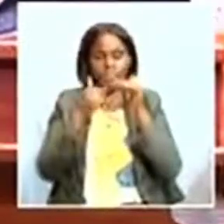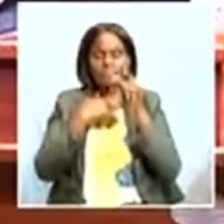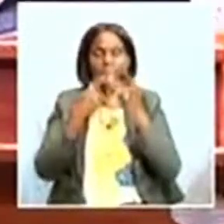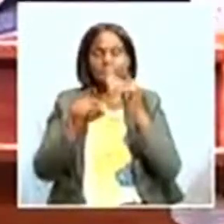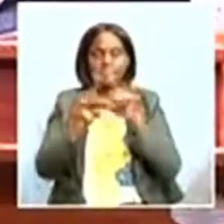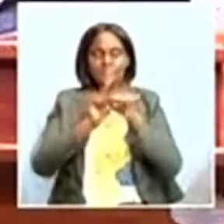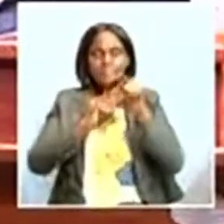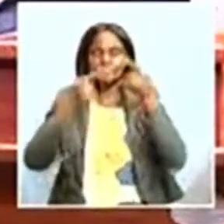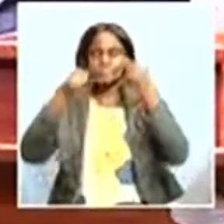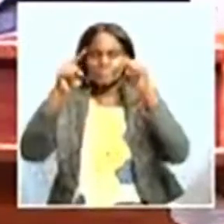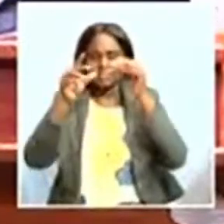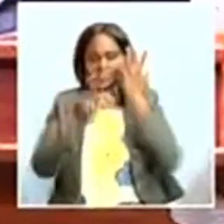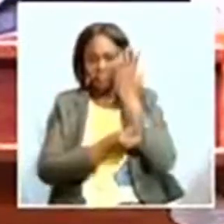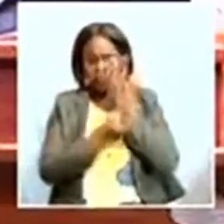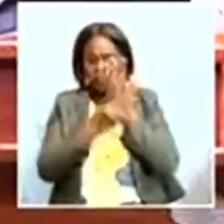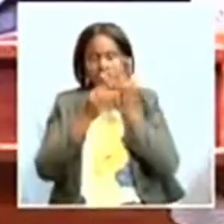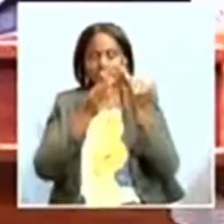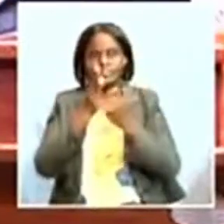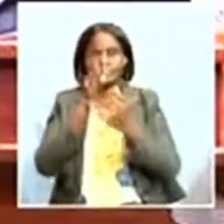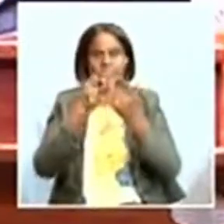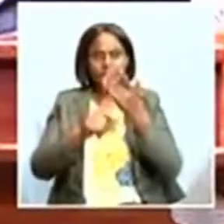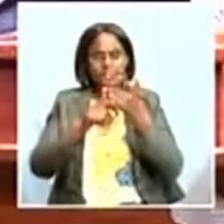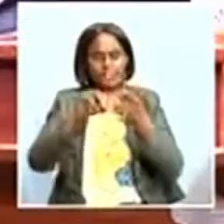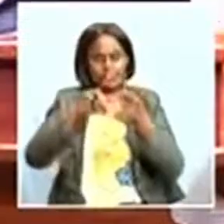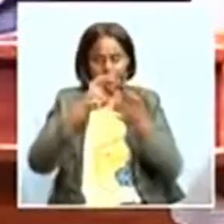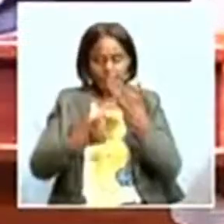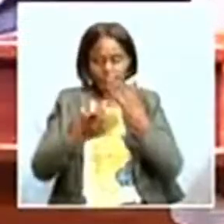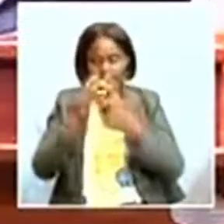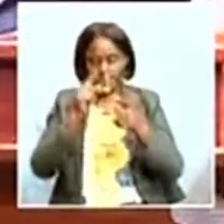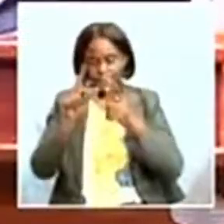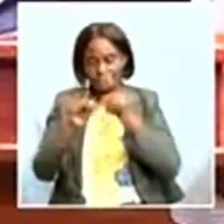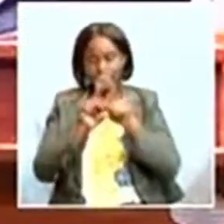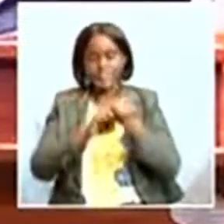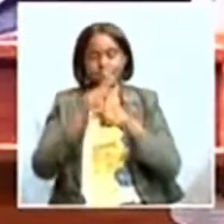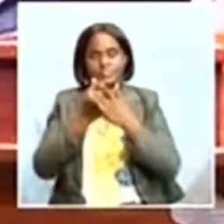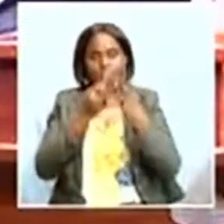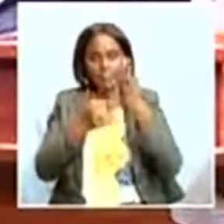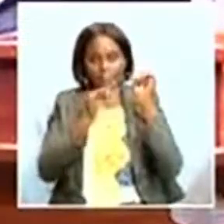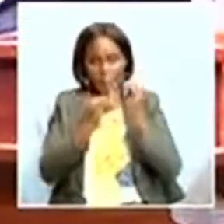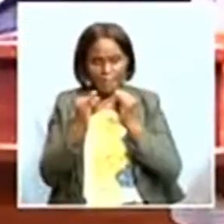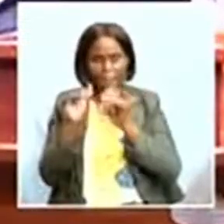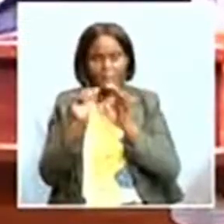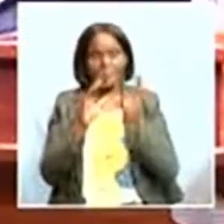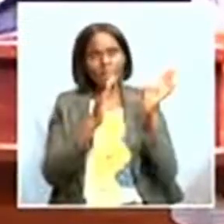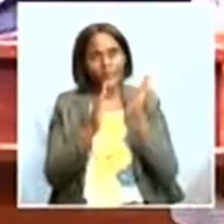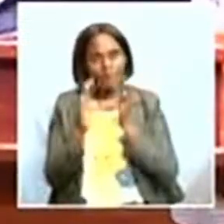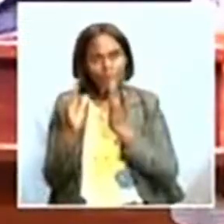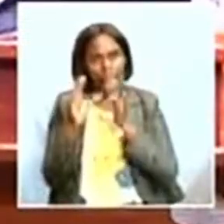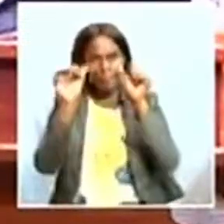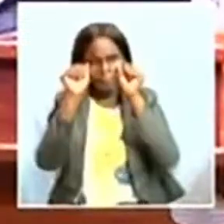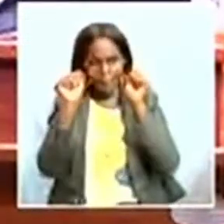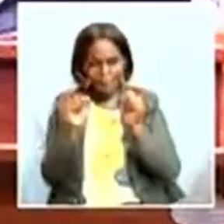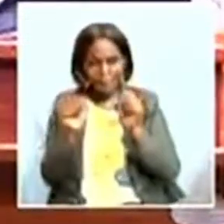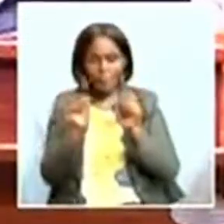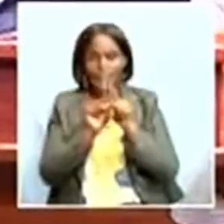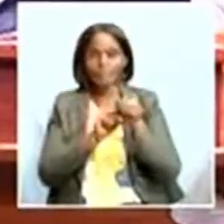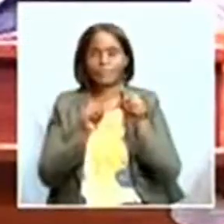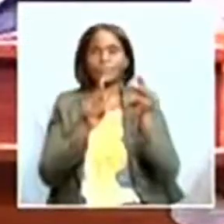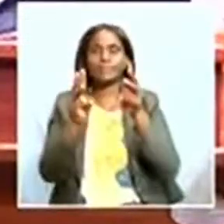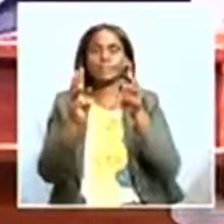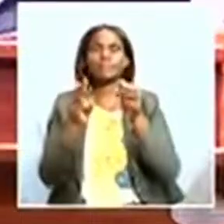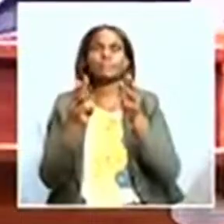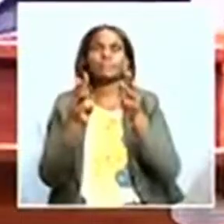been successfully developed through a consultative process and is being implemented in a phased, structured, and methodical